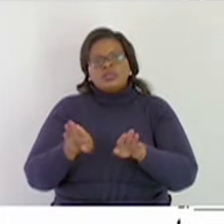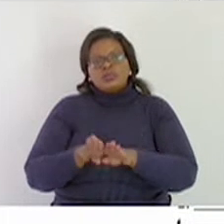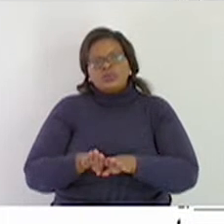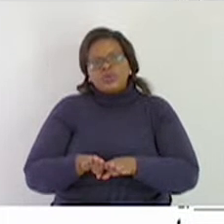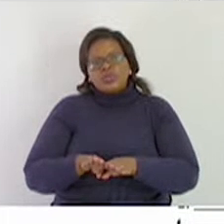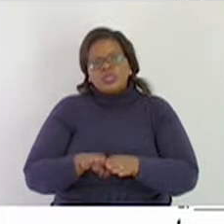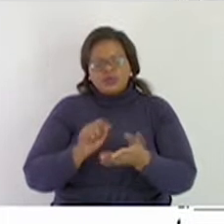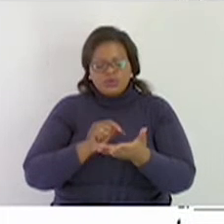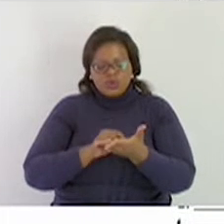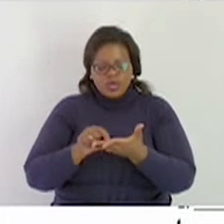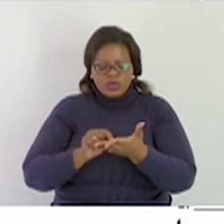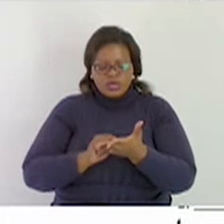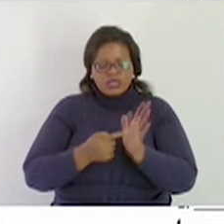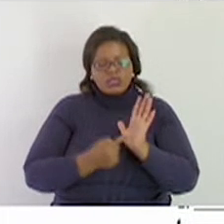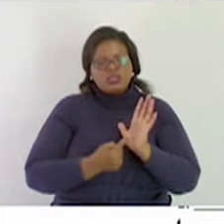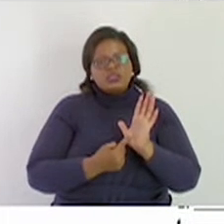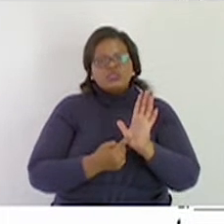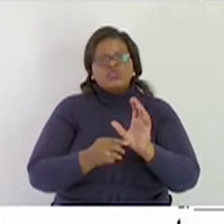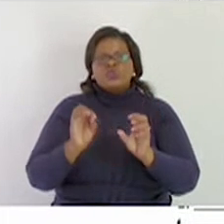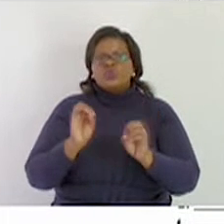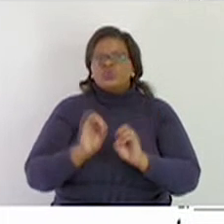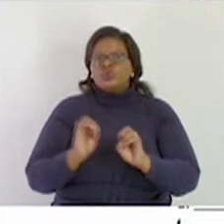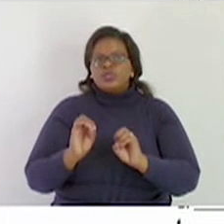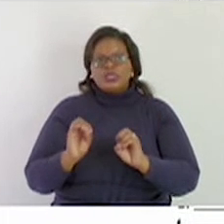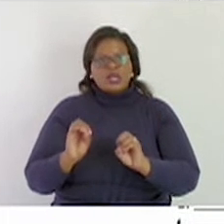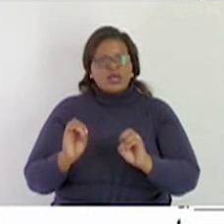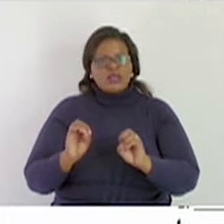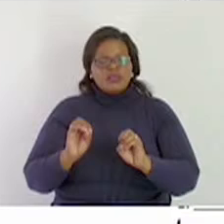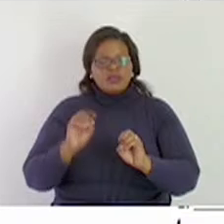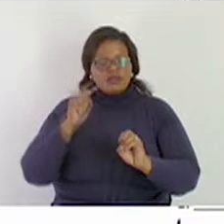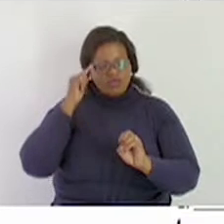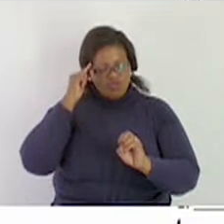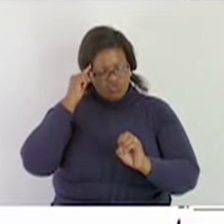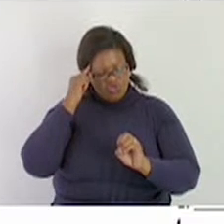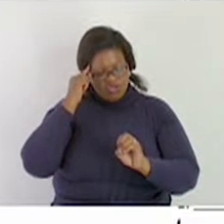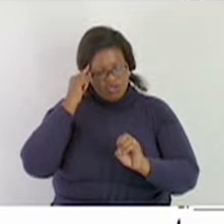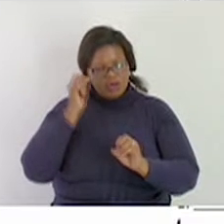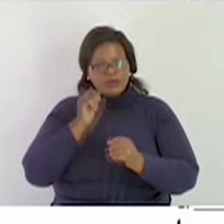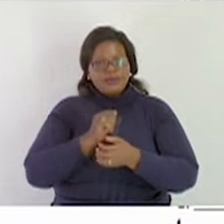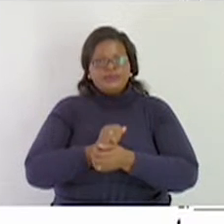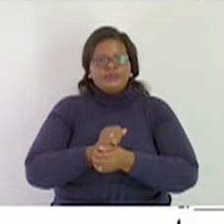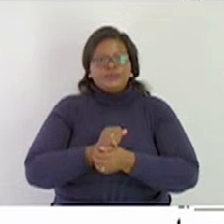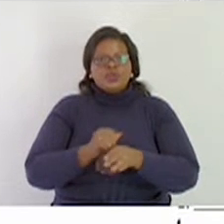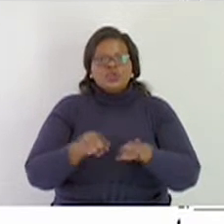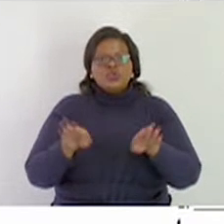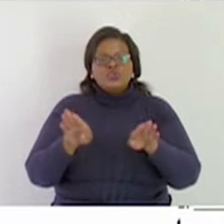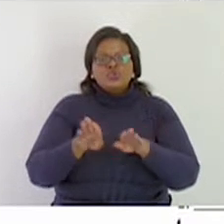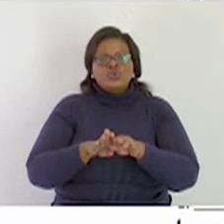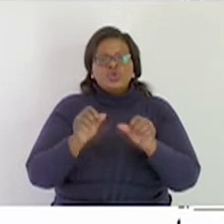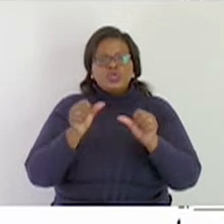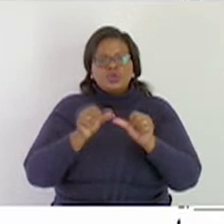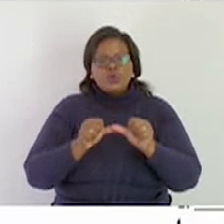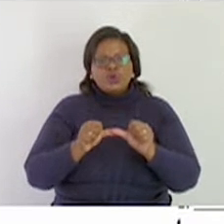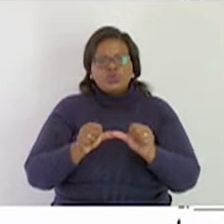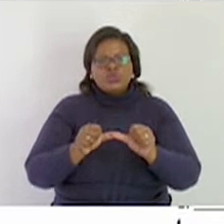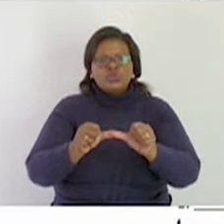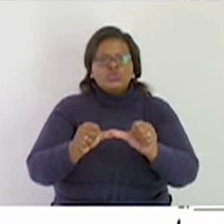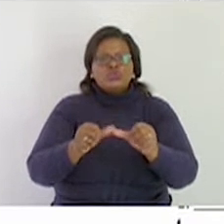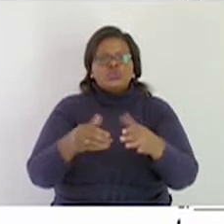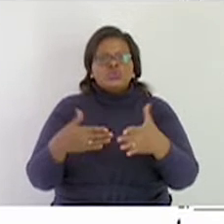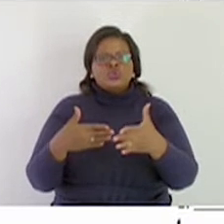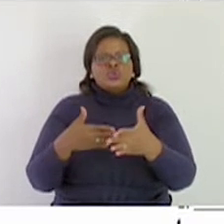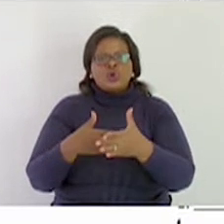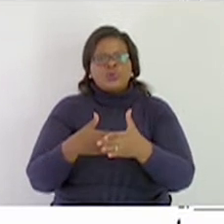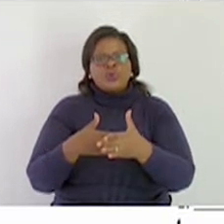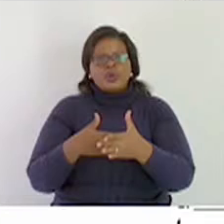calculation. You need to think. You need to think deep. So later you have to do that until